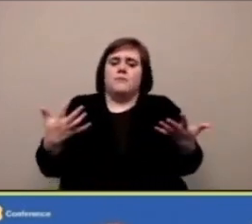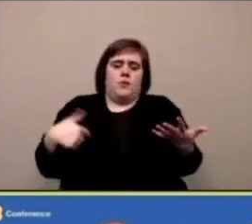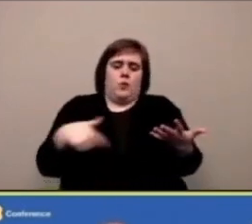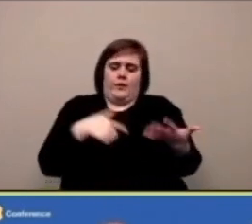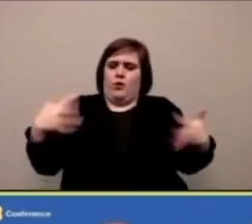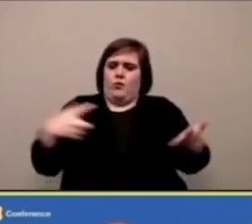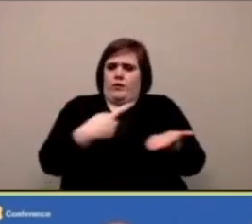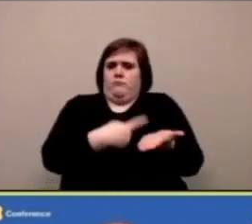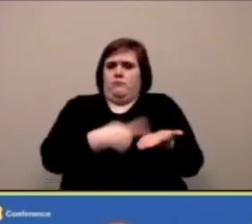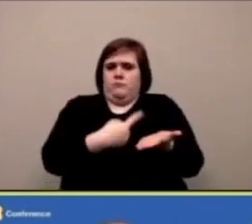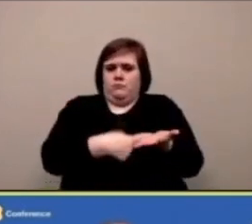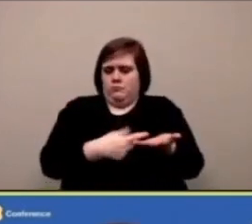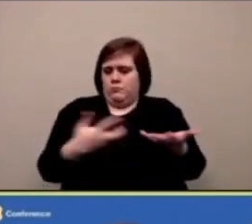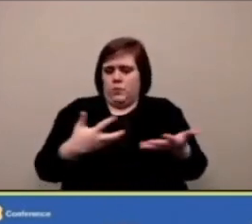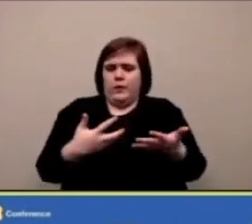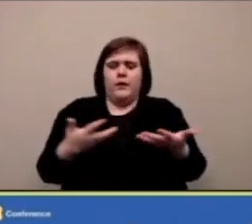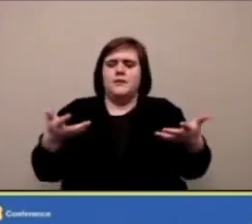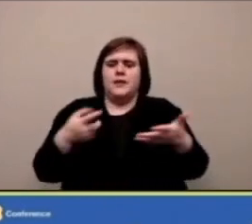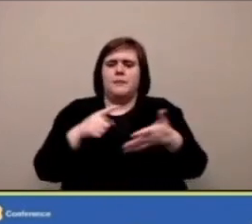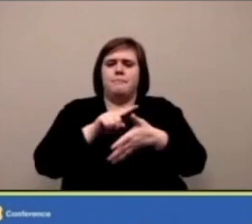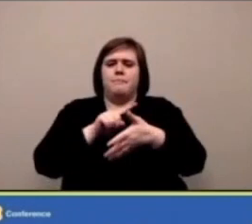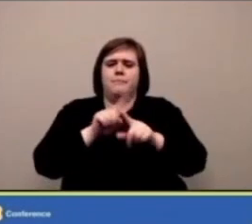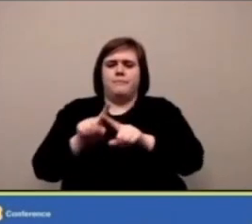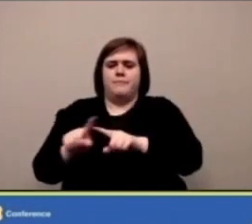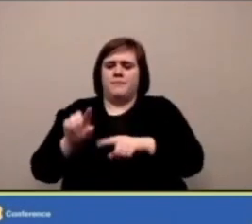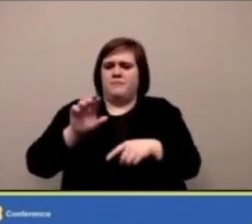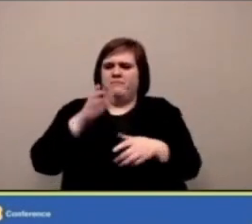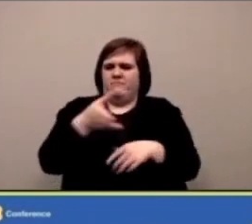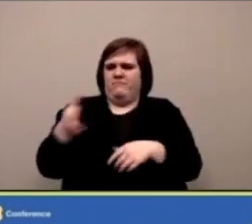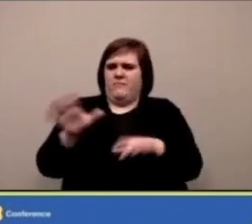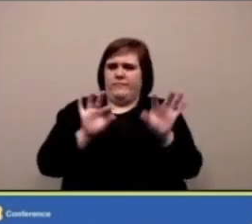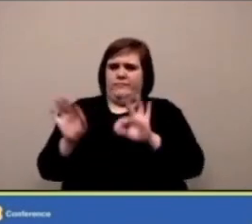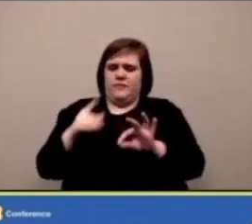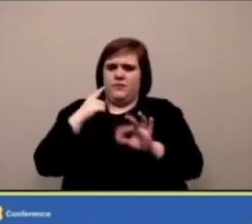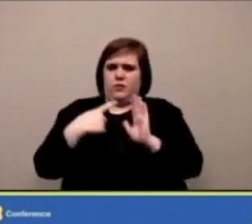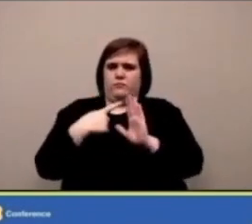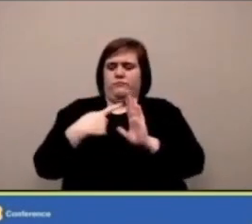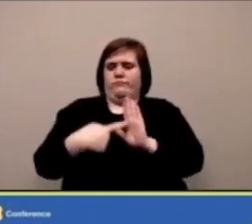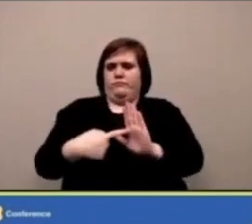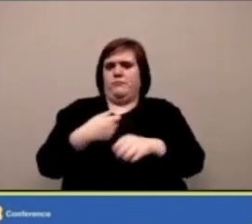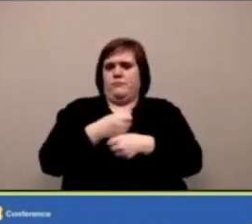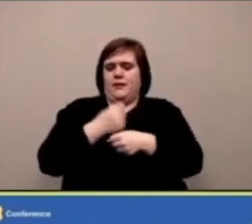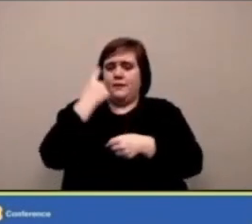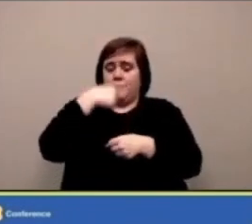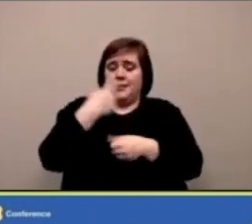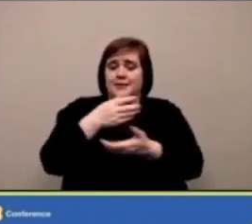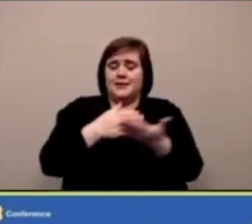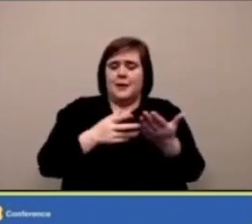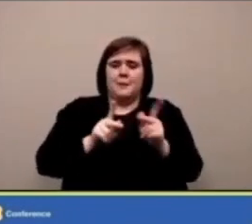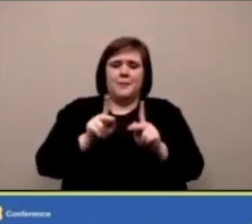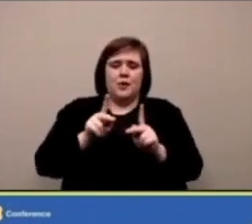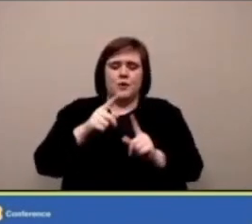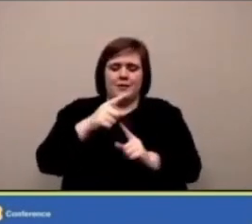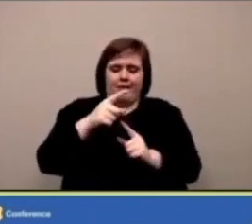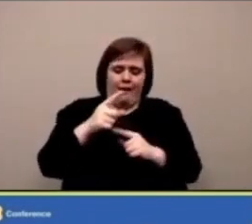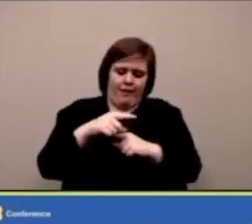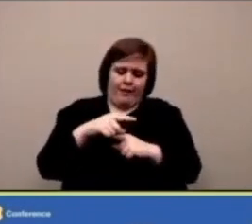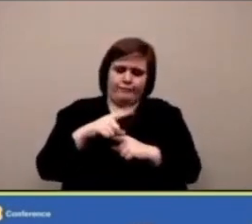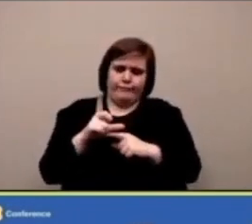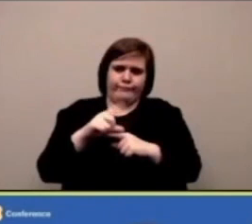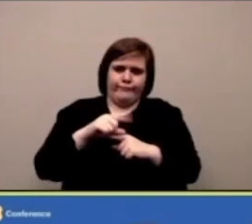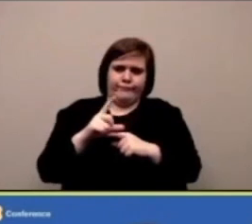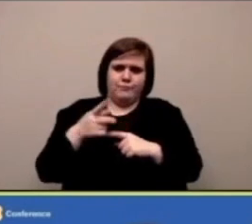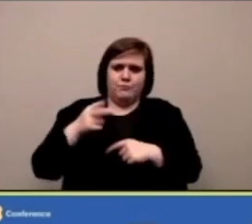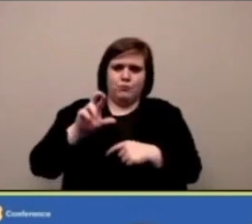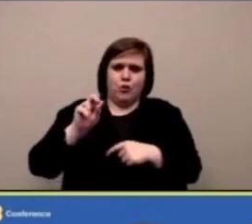some of the objects that collected to make the face? And again, people are using a protractor. That's great. I love seeing